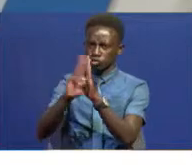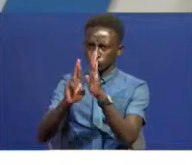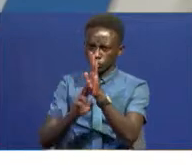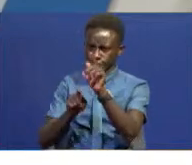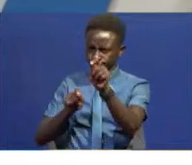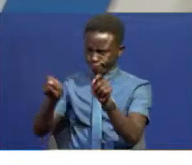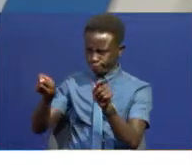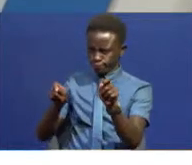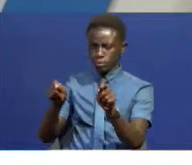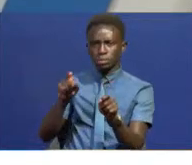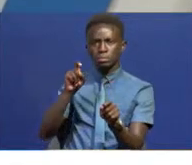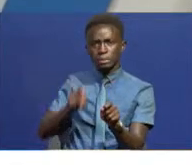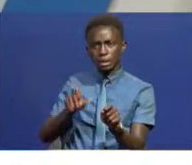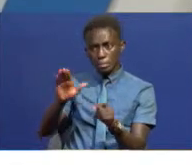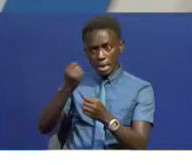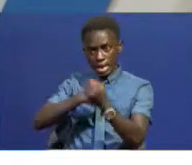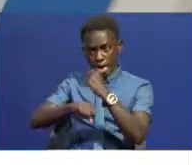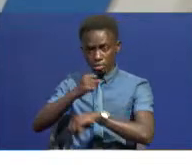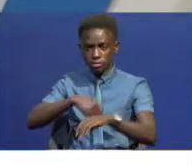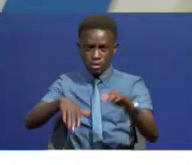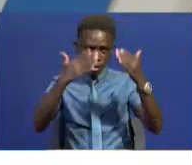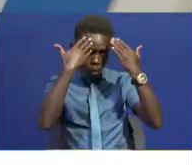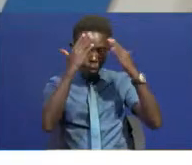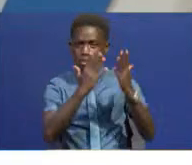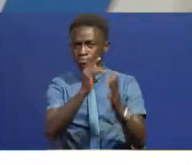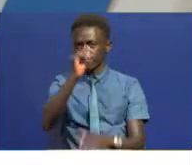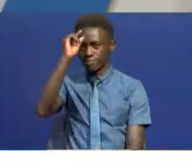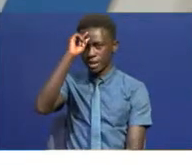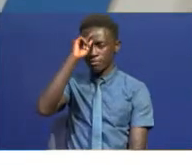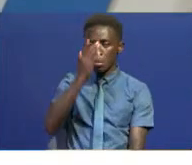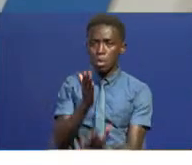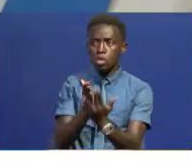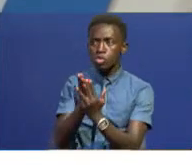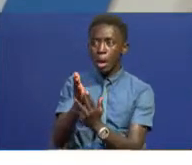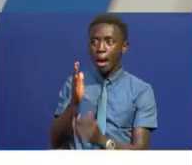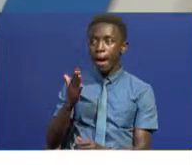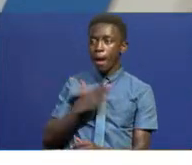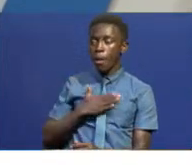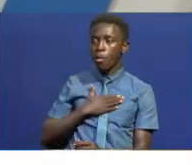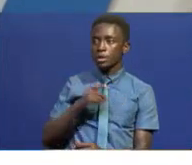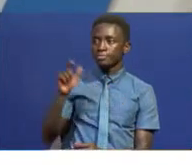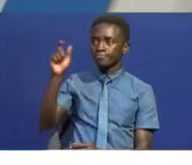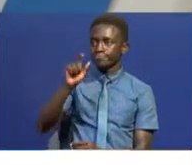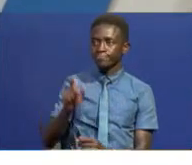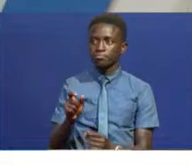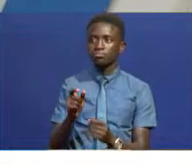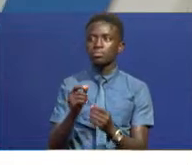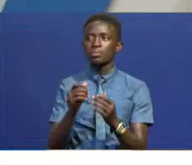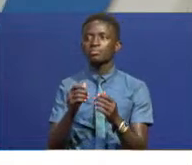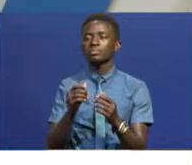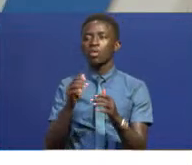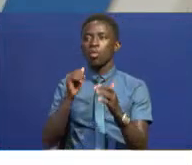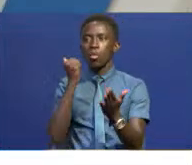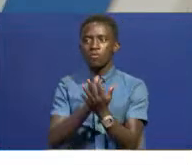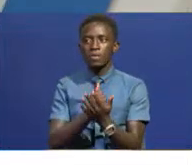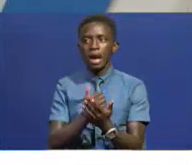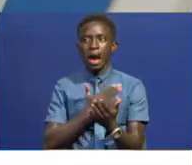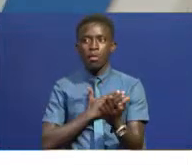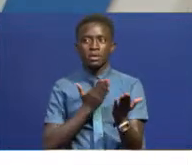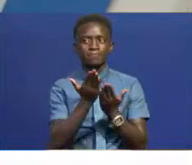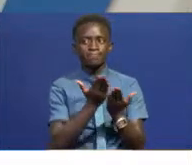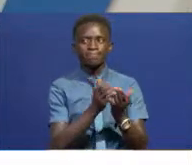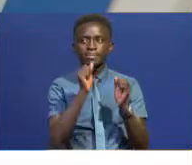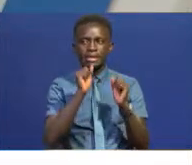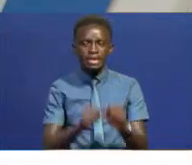be known by the government. And we have, through the Regional Mines Office, extension services who are able to reach out to them